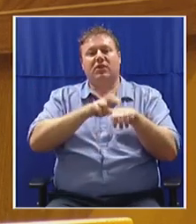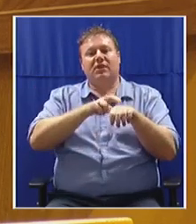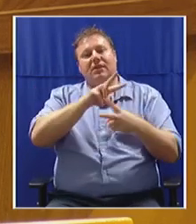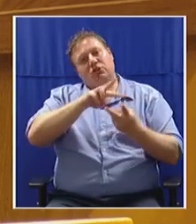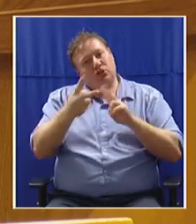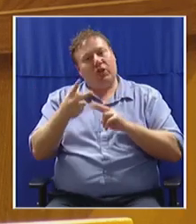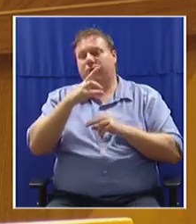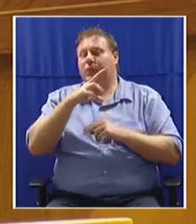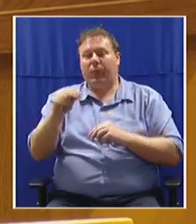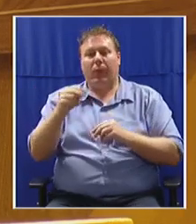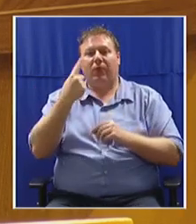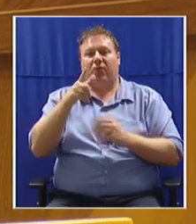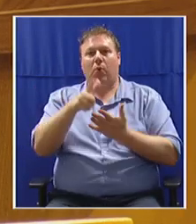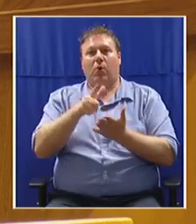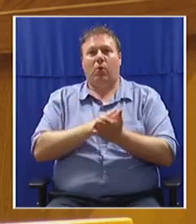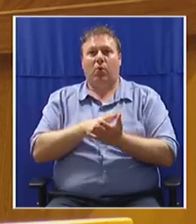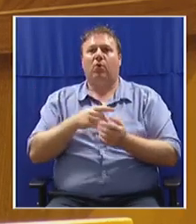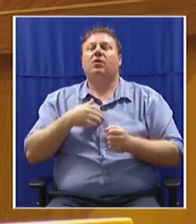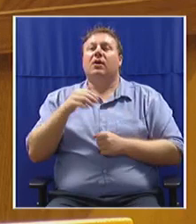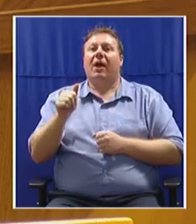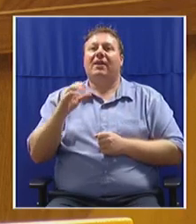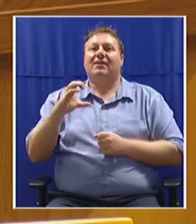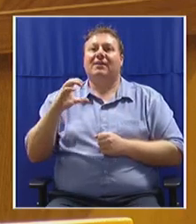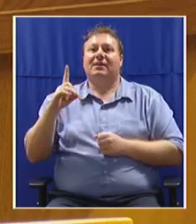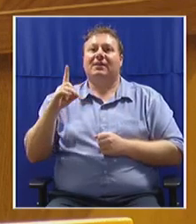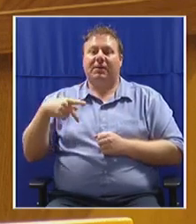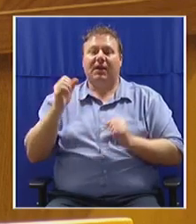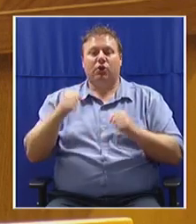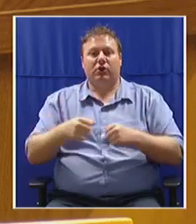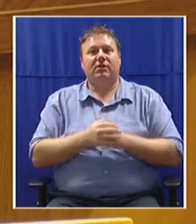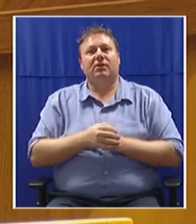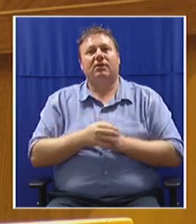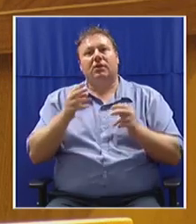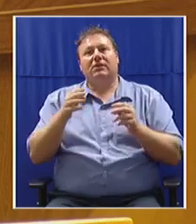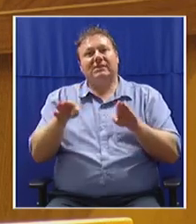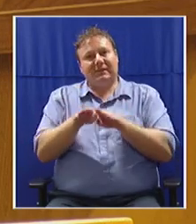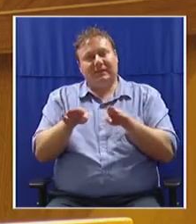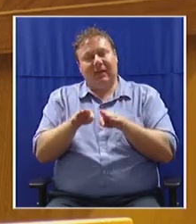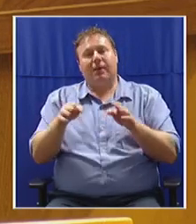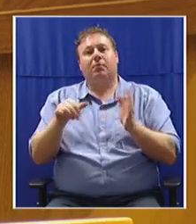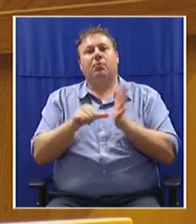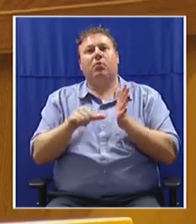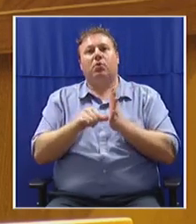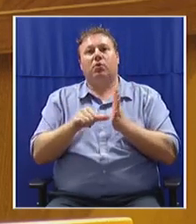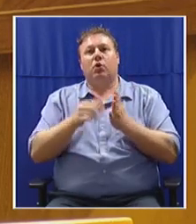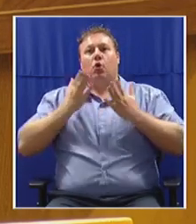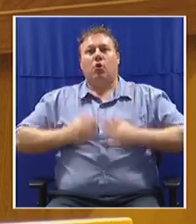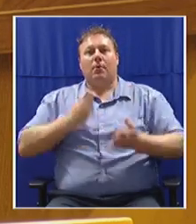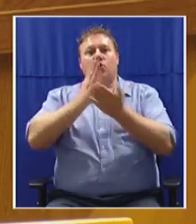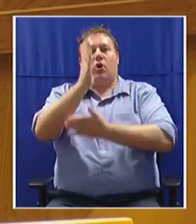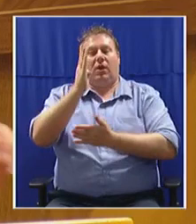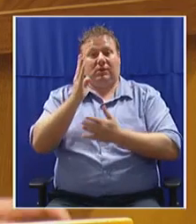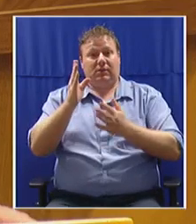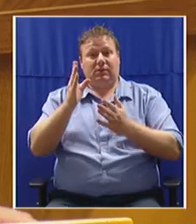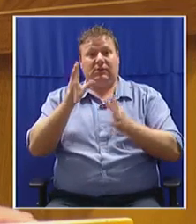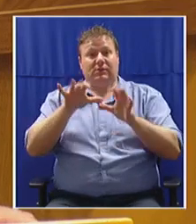matter of law. The ACDP agrees. It is equally important to bear in mind that the Human Rights Commission, who are the